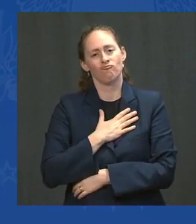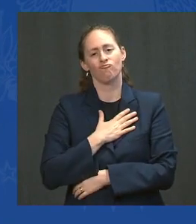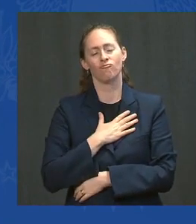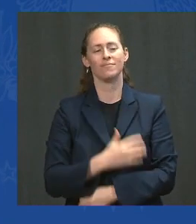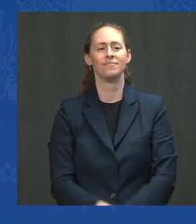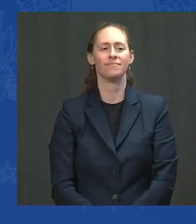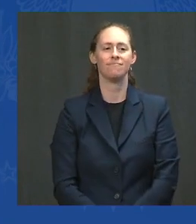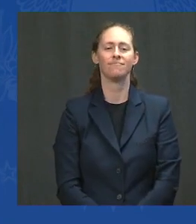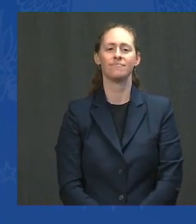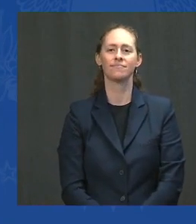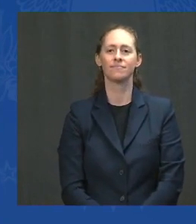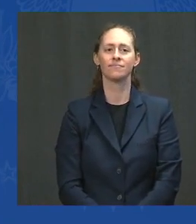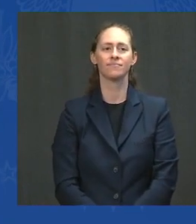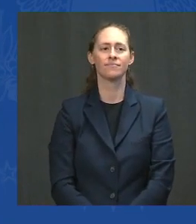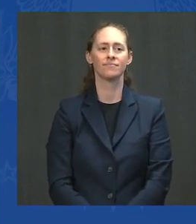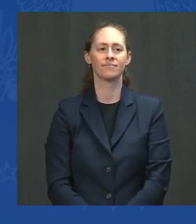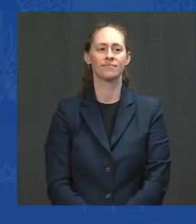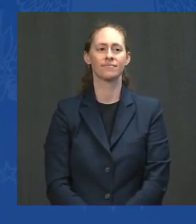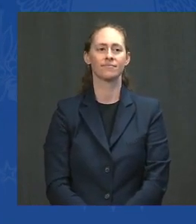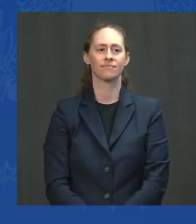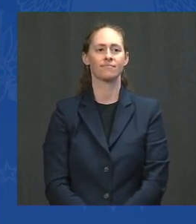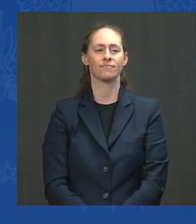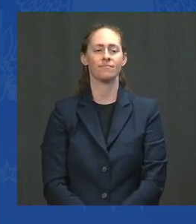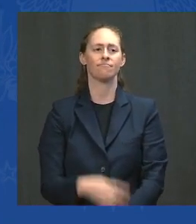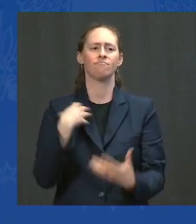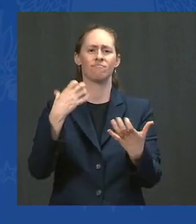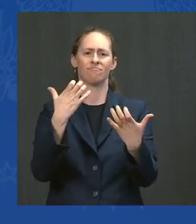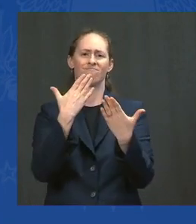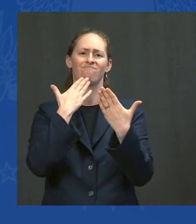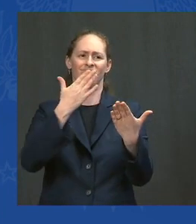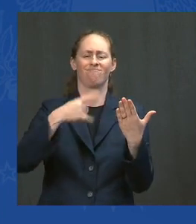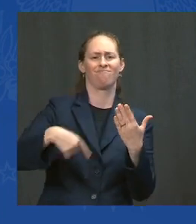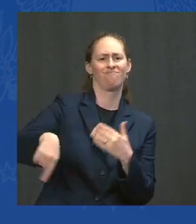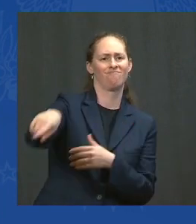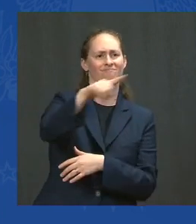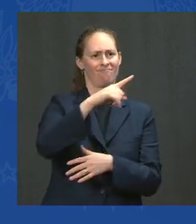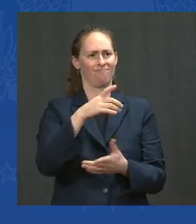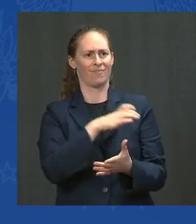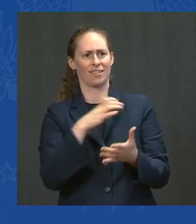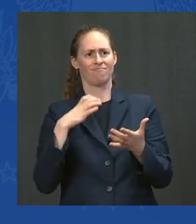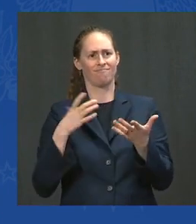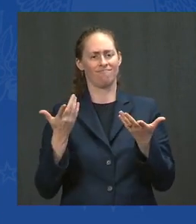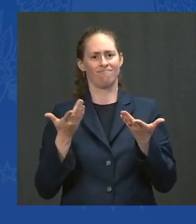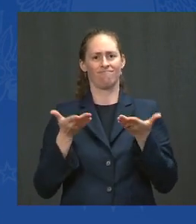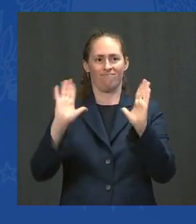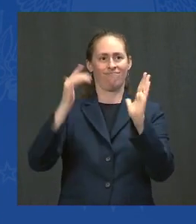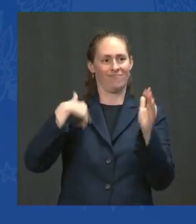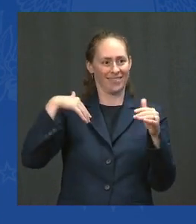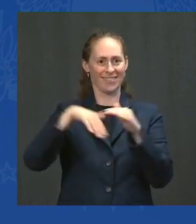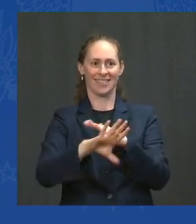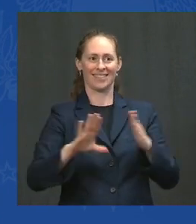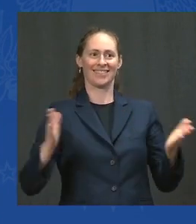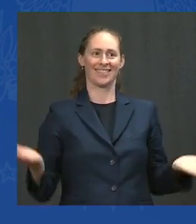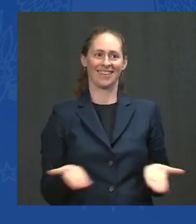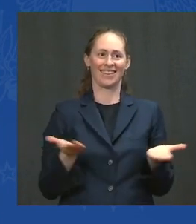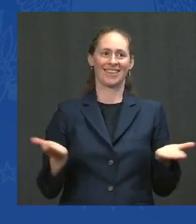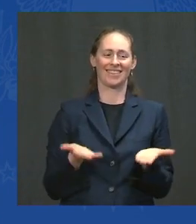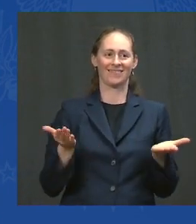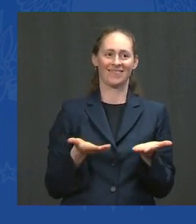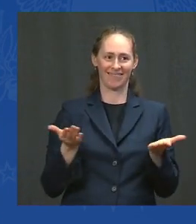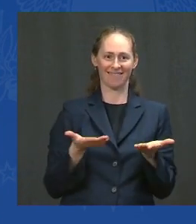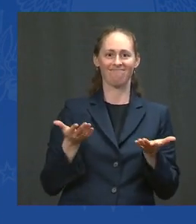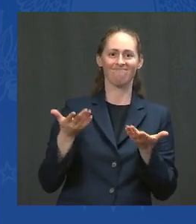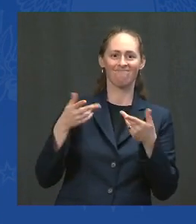And I want to thank Congresswoman Weil for the passport into her district. Where are you? Stand up.